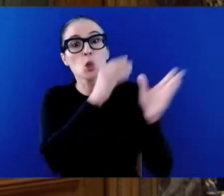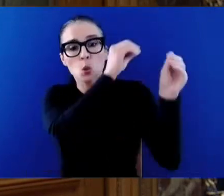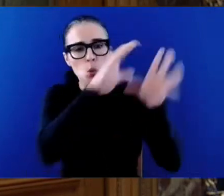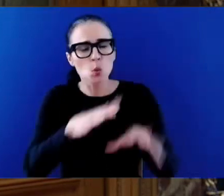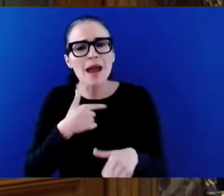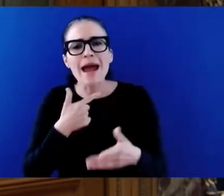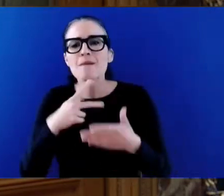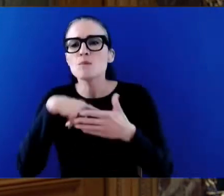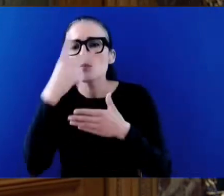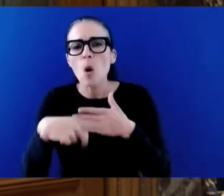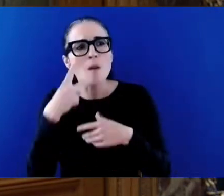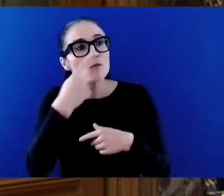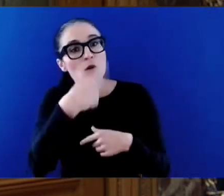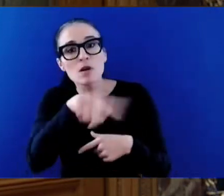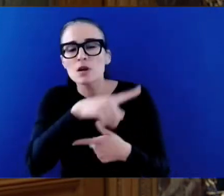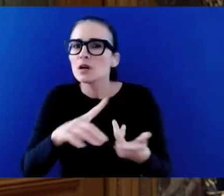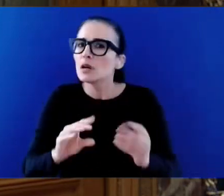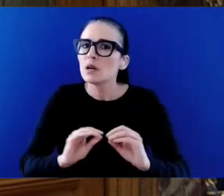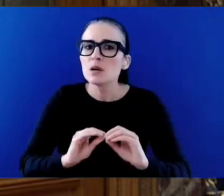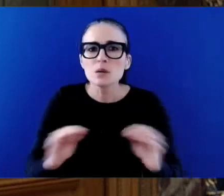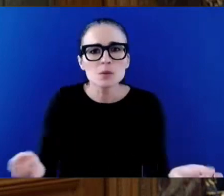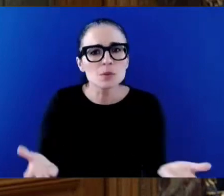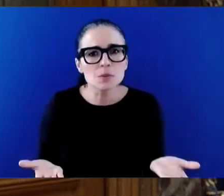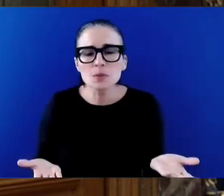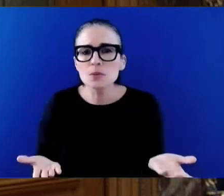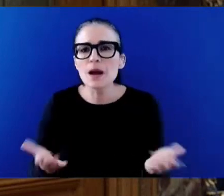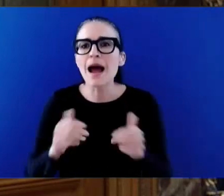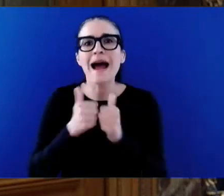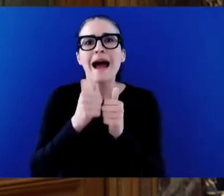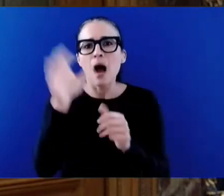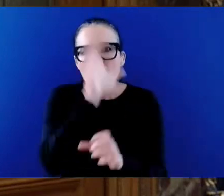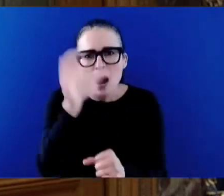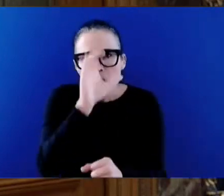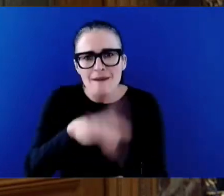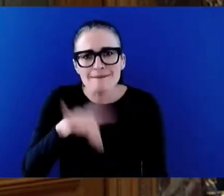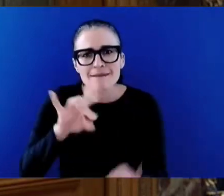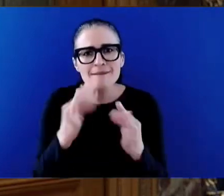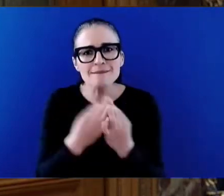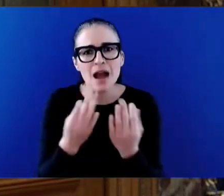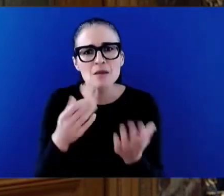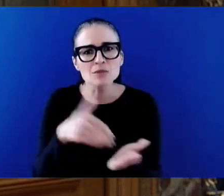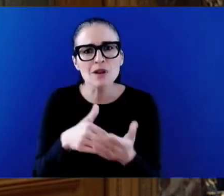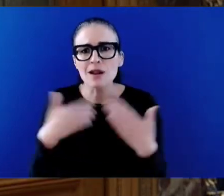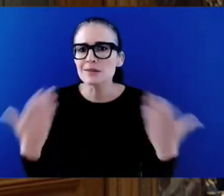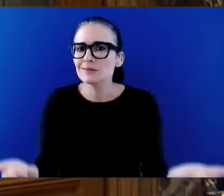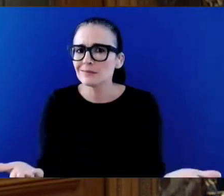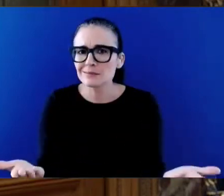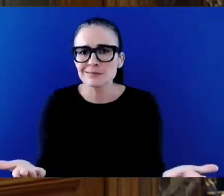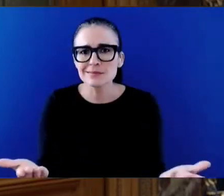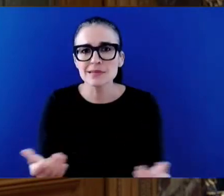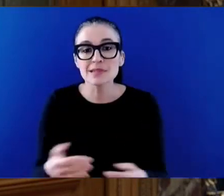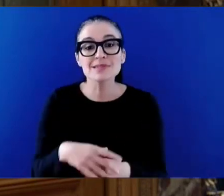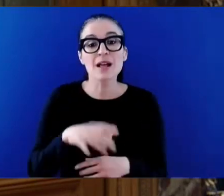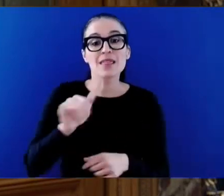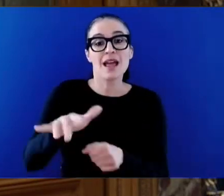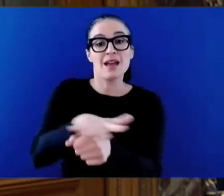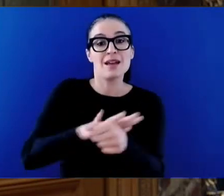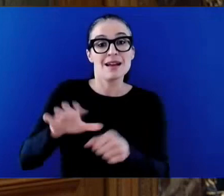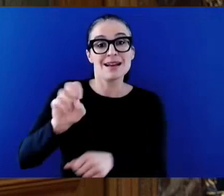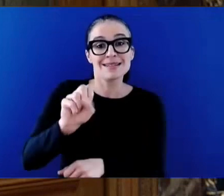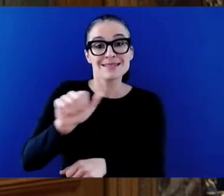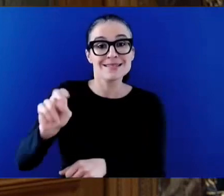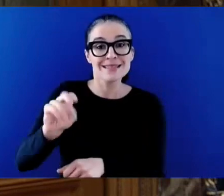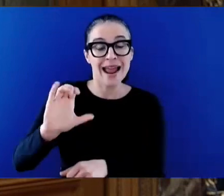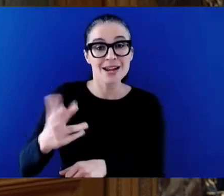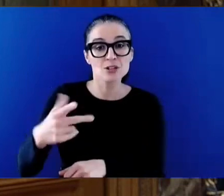to the Saanich Peninsula Hospital, making it an even more important part of the health care system on the Saanich Peninsula. Yet, Mr. Speaker, the Minister of